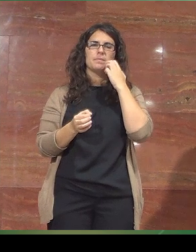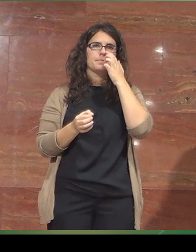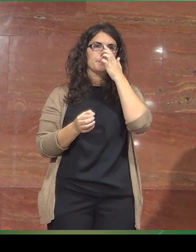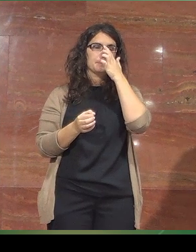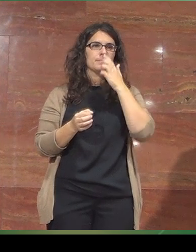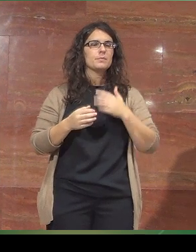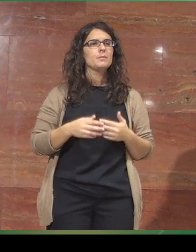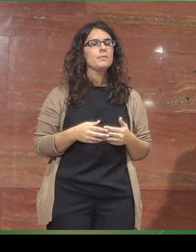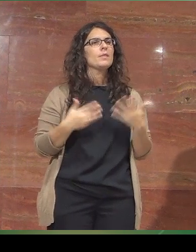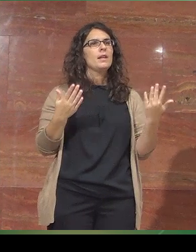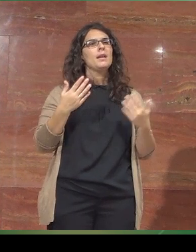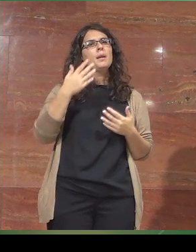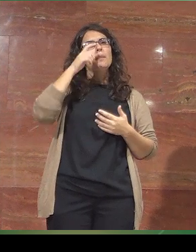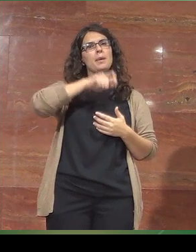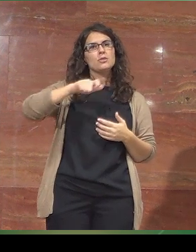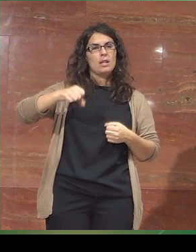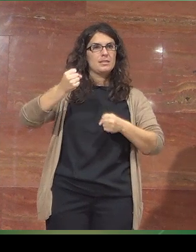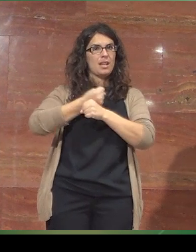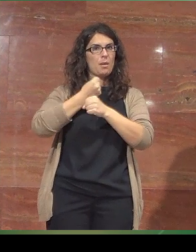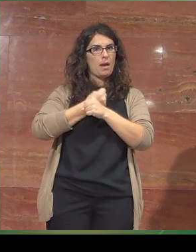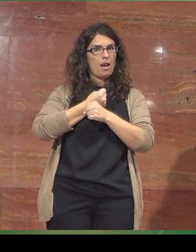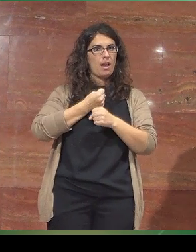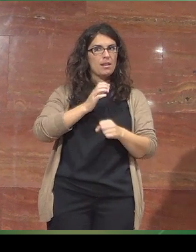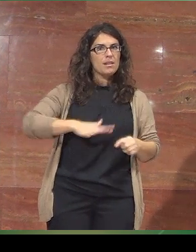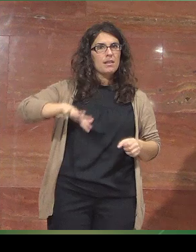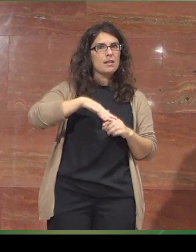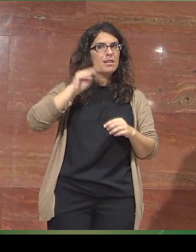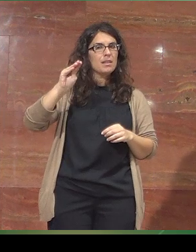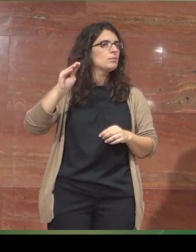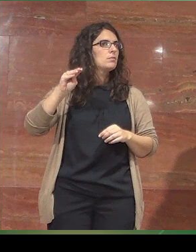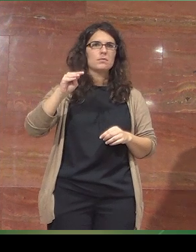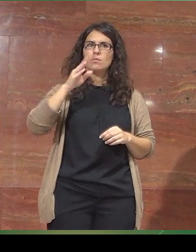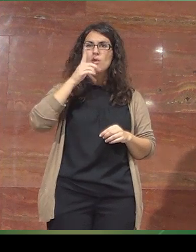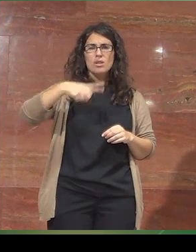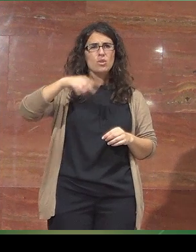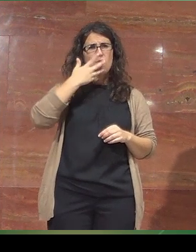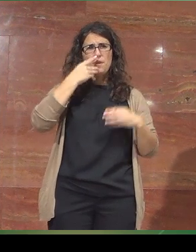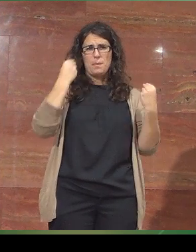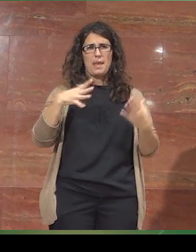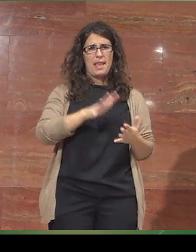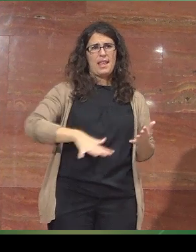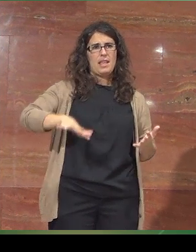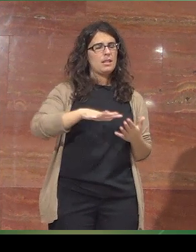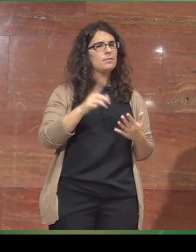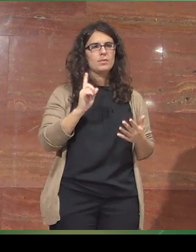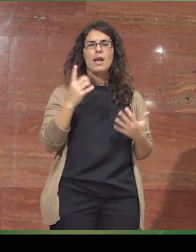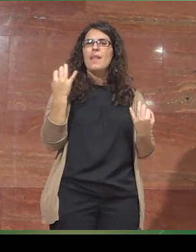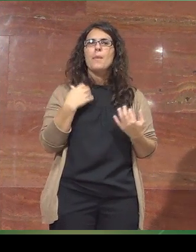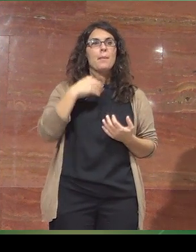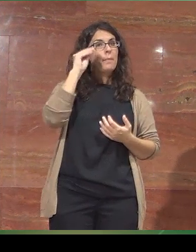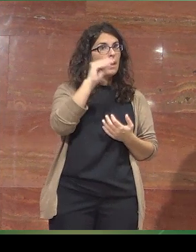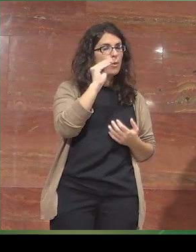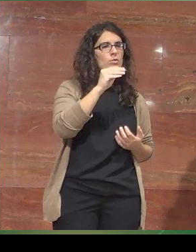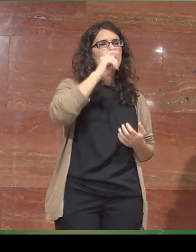but asking a complete stranger, if you come here, where would you want to start? You end up with a much more user-friendly